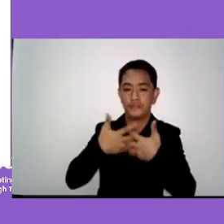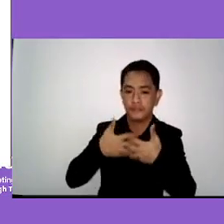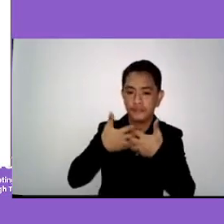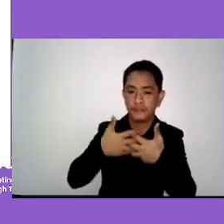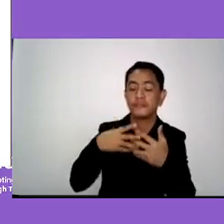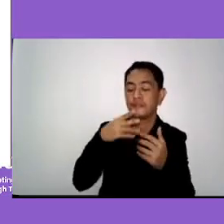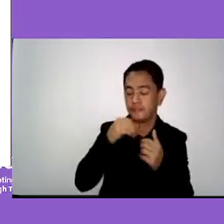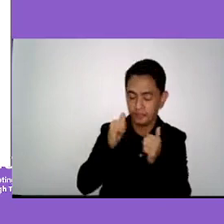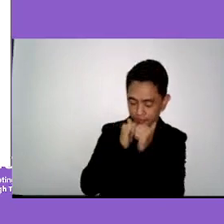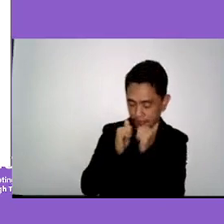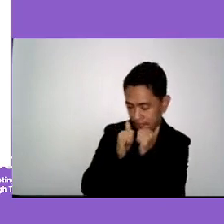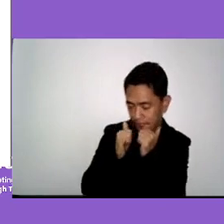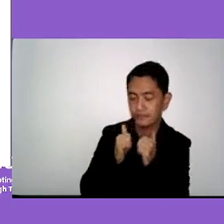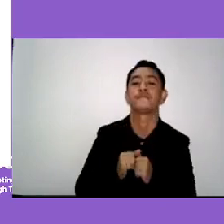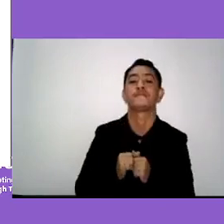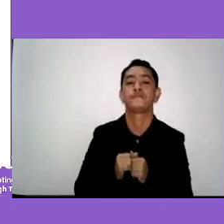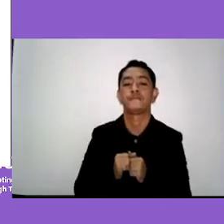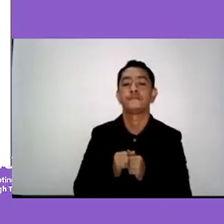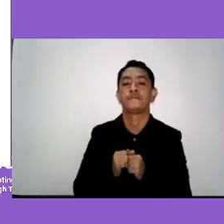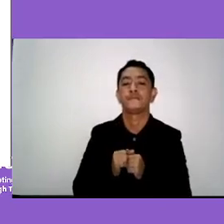meaning aspects.